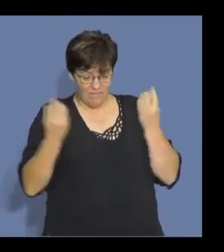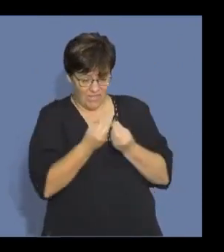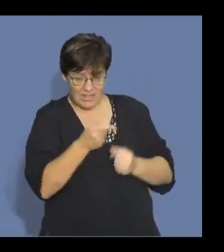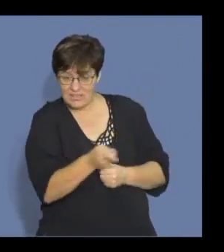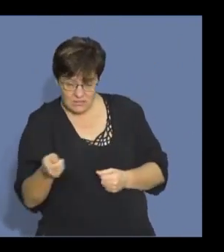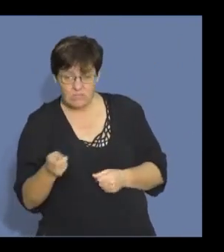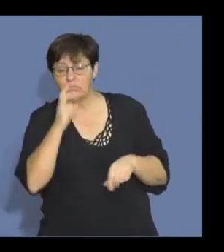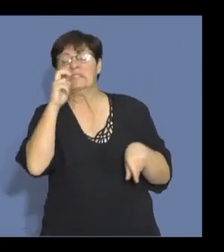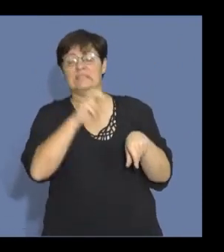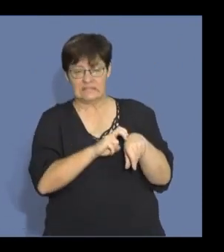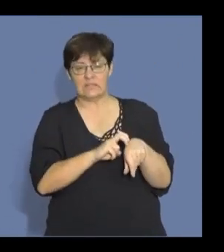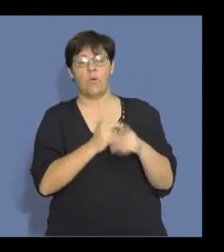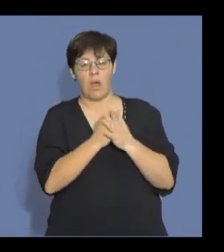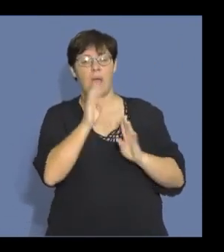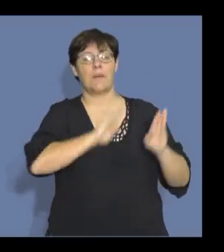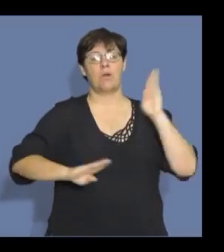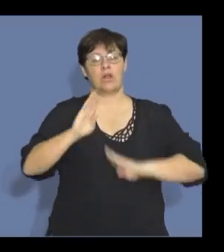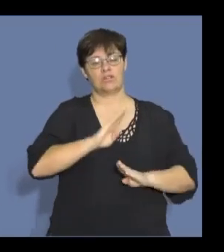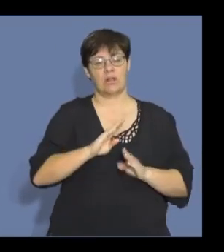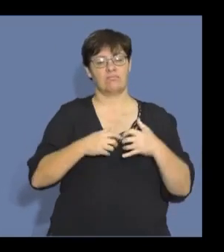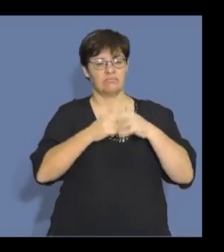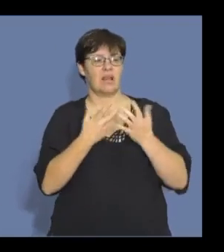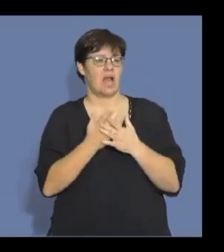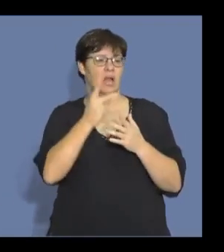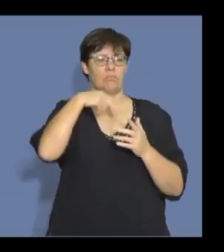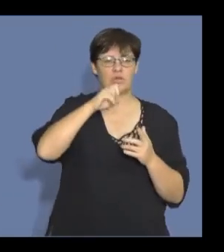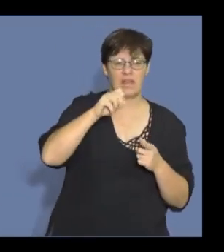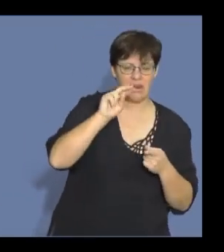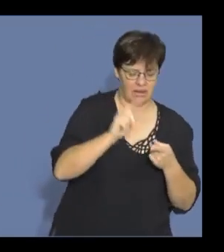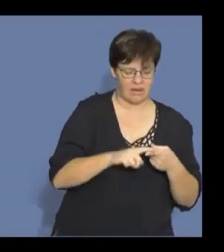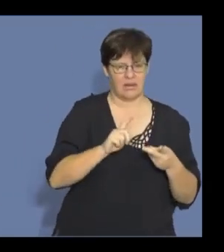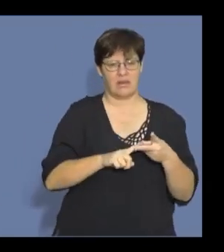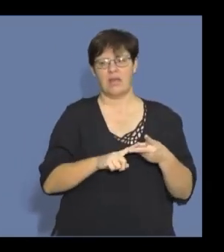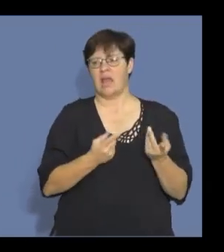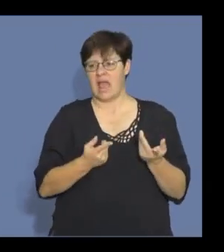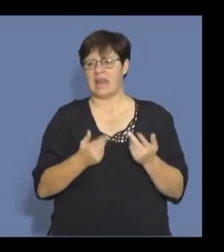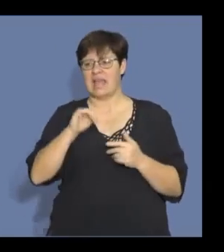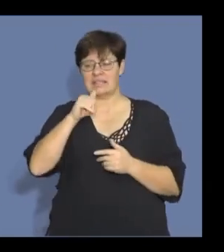for making important biological compounds such as proteins and nucleic acids.